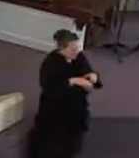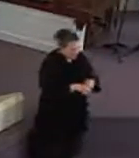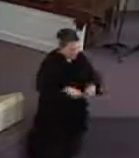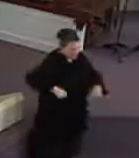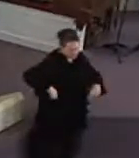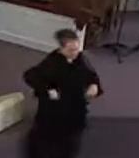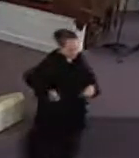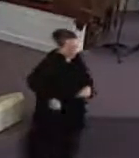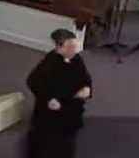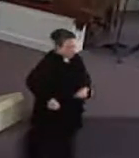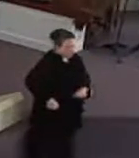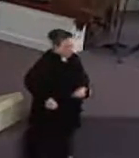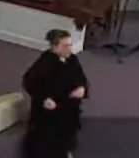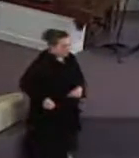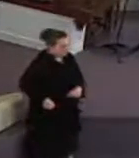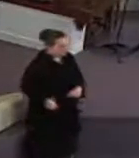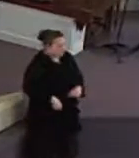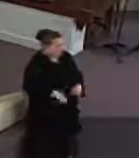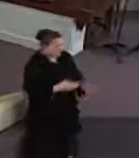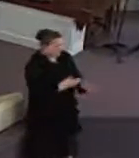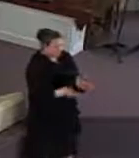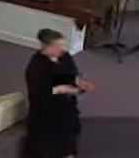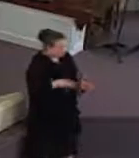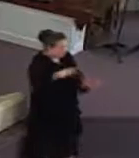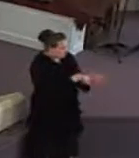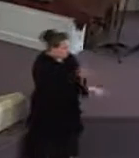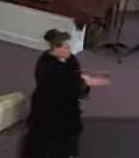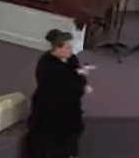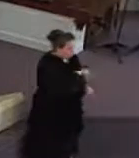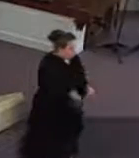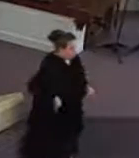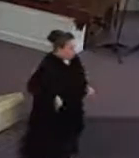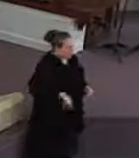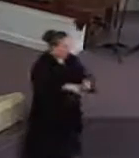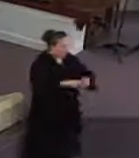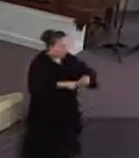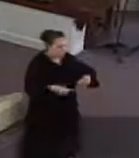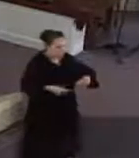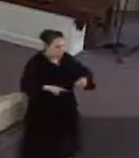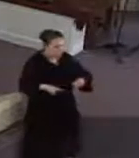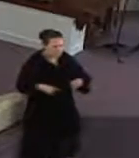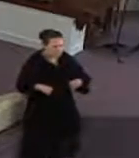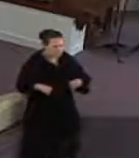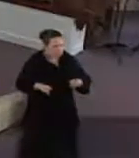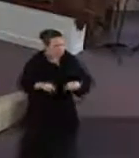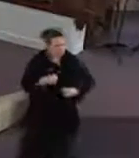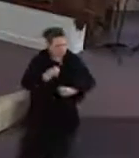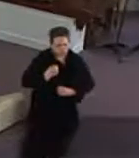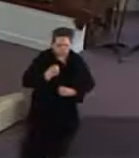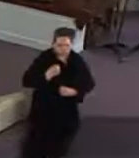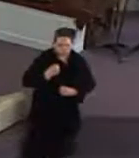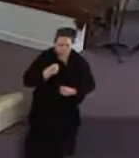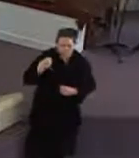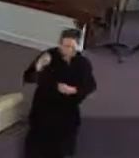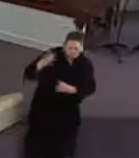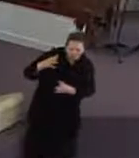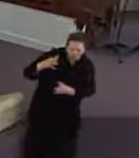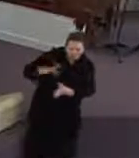to kill the queen. But the queen's attendants discovered her and captured